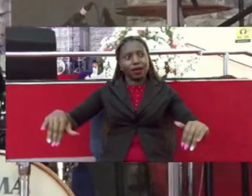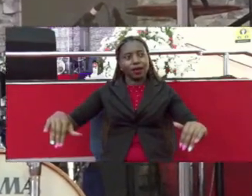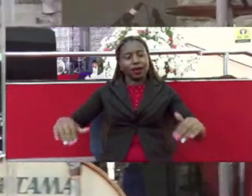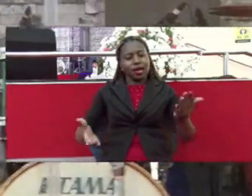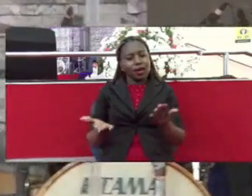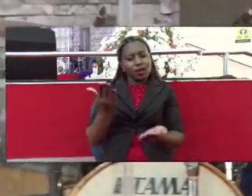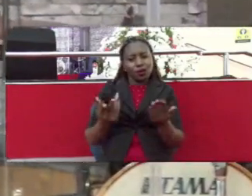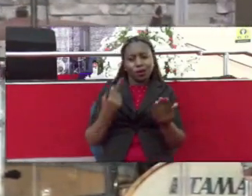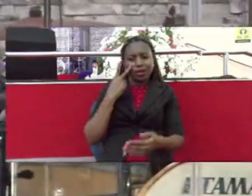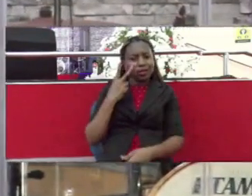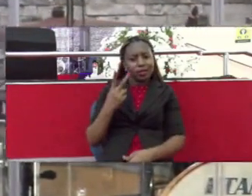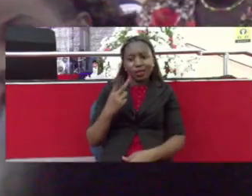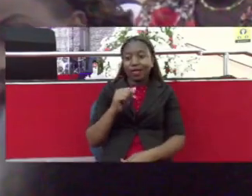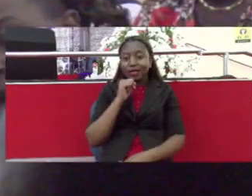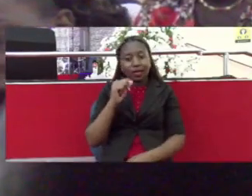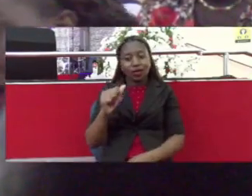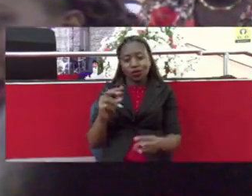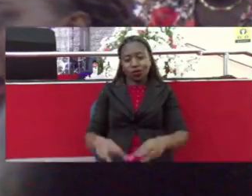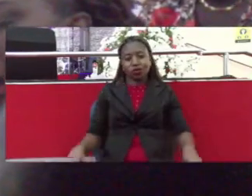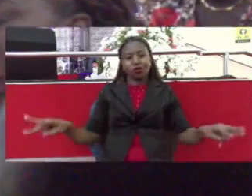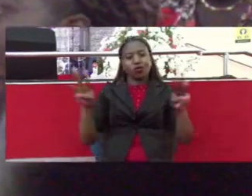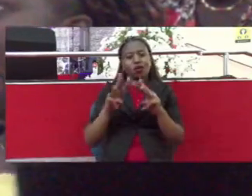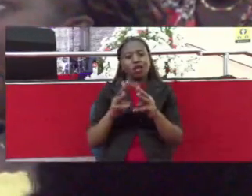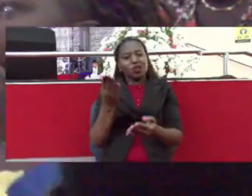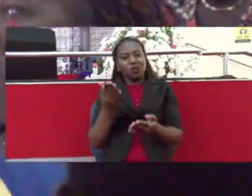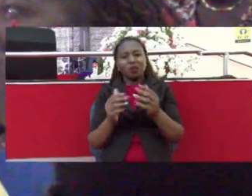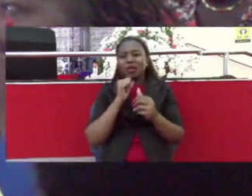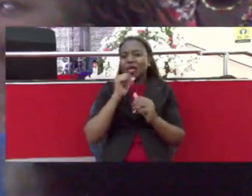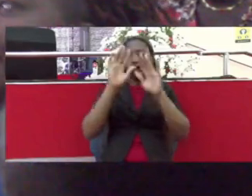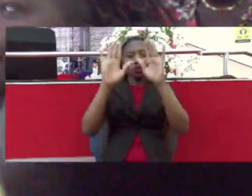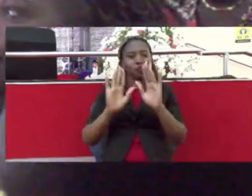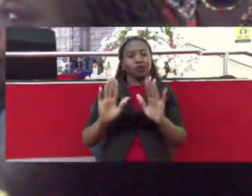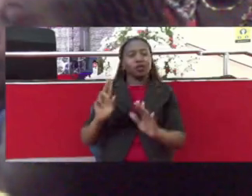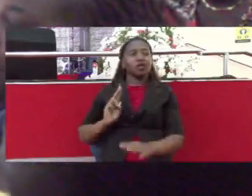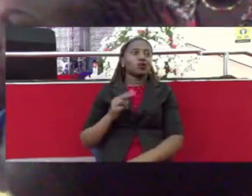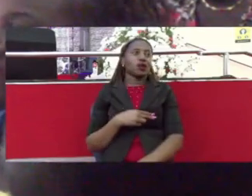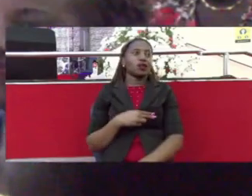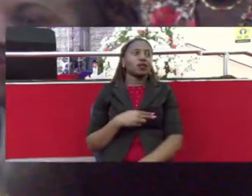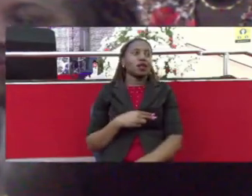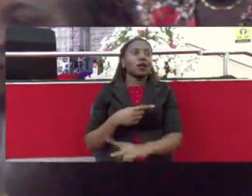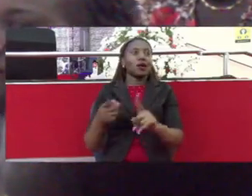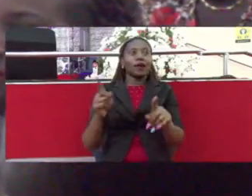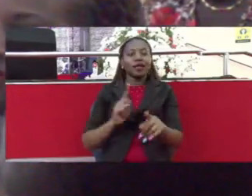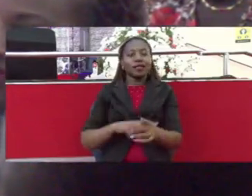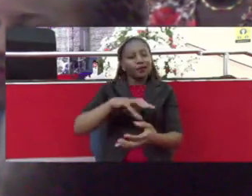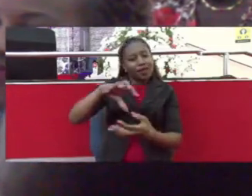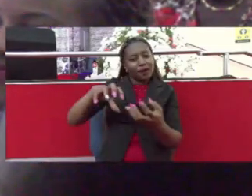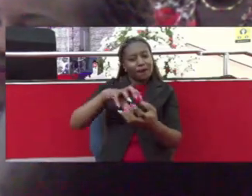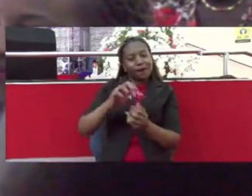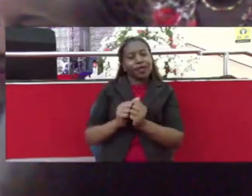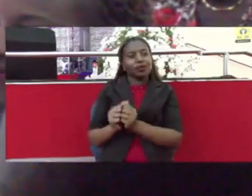as if they are not good or they are not valuable for us. Vyaweza kukali kama si vyema ama si vizuri kwetu. But when they are put together, lakini vikiwekwa